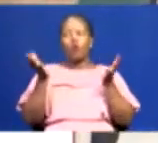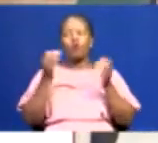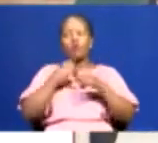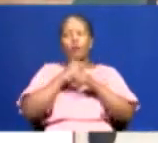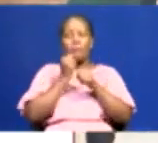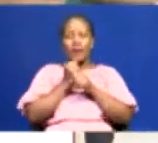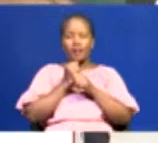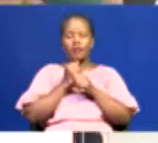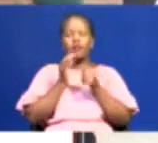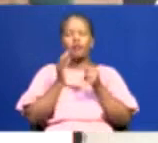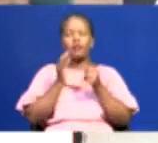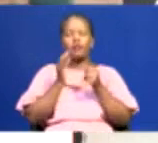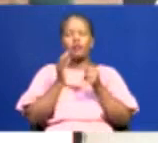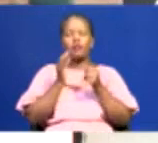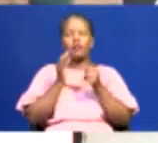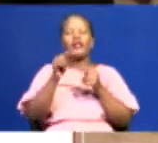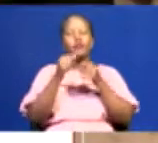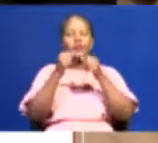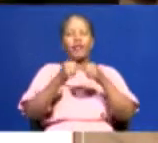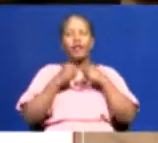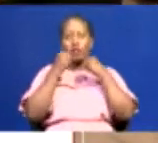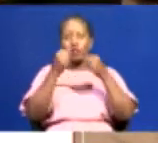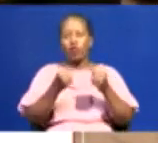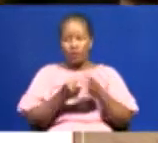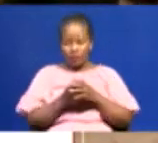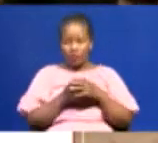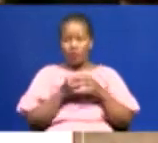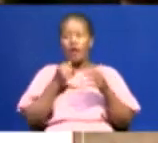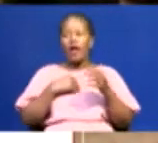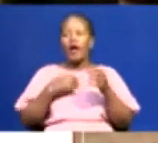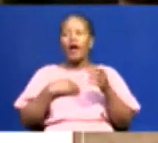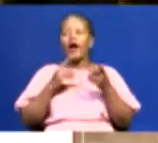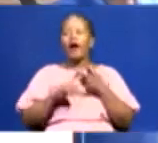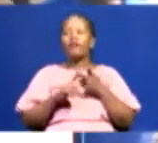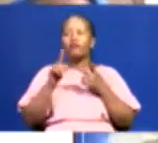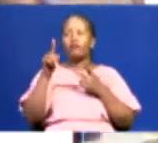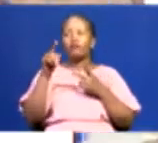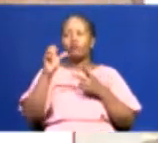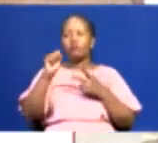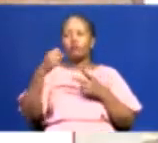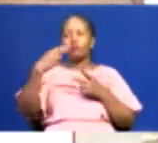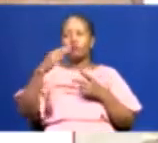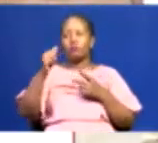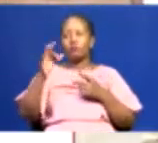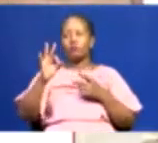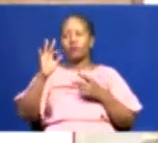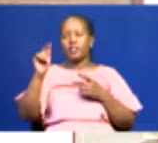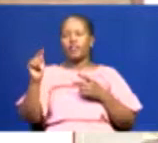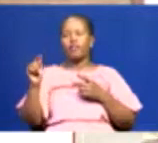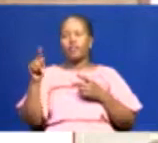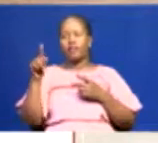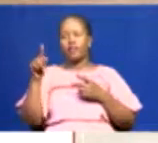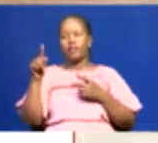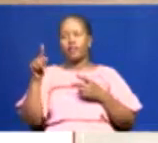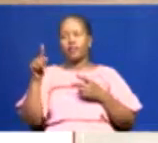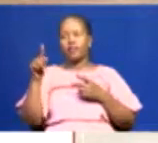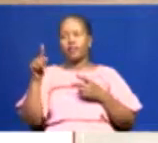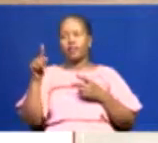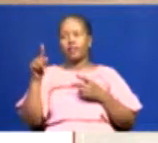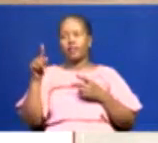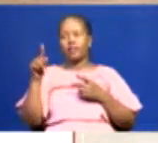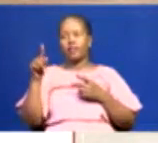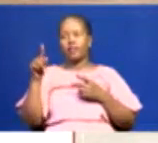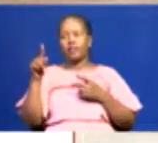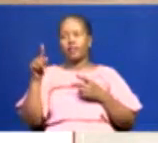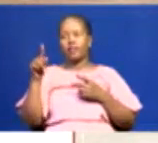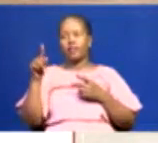be more stronger when you are doing the aiming. We have the shaft. This is what is holding the plights when you are doing the aiming